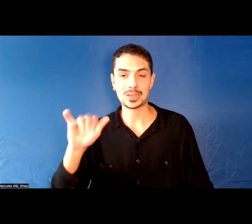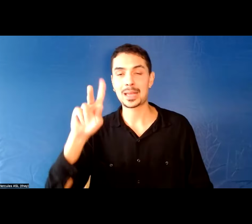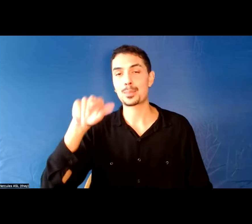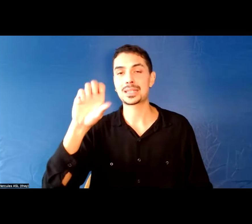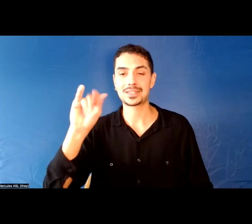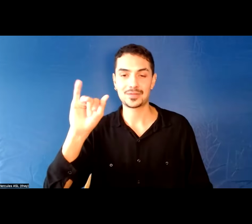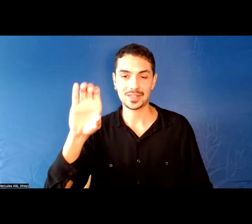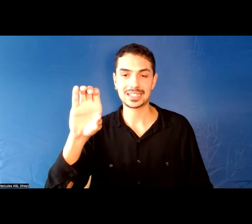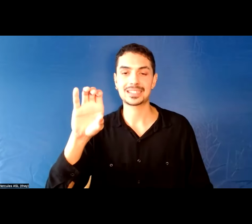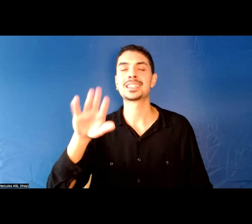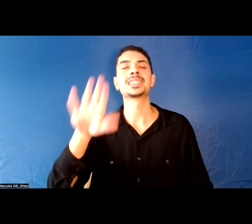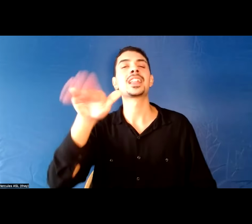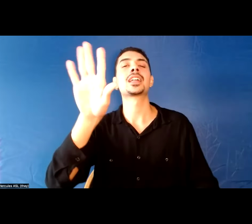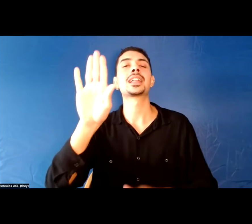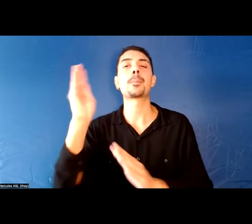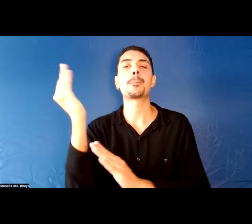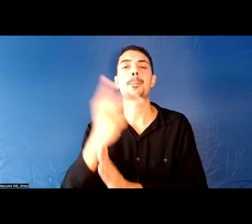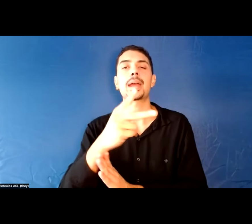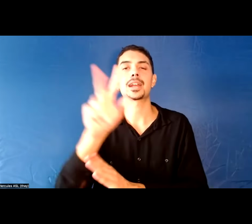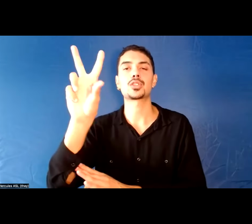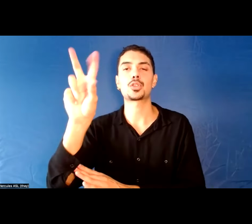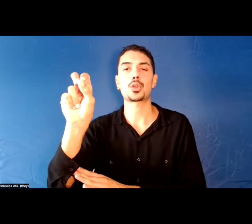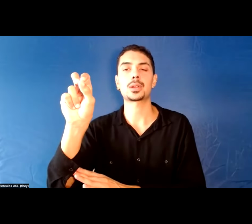back and dig in. Thank you.